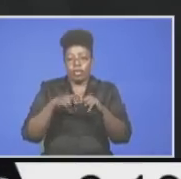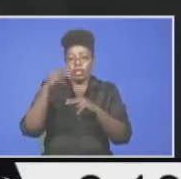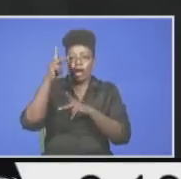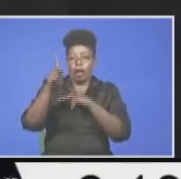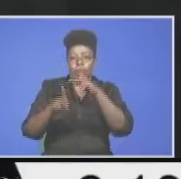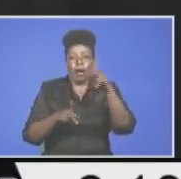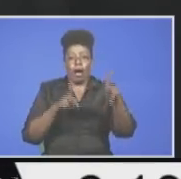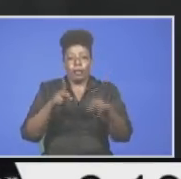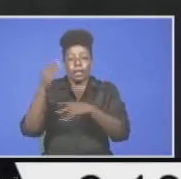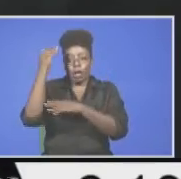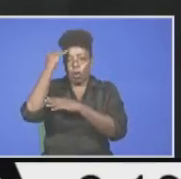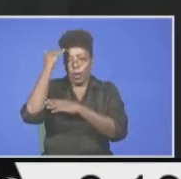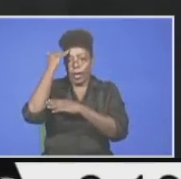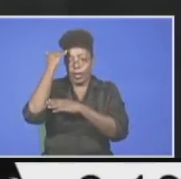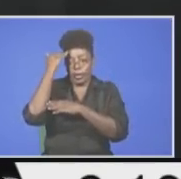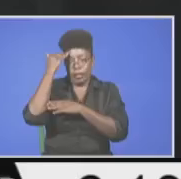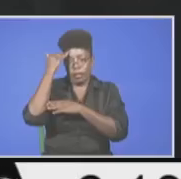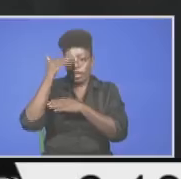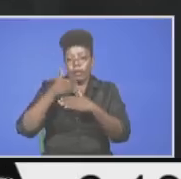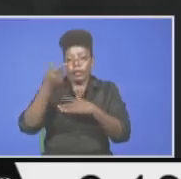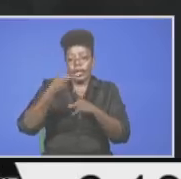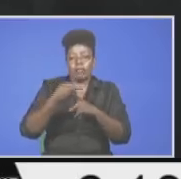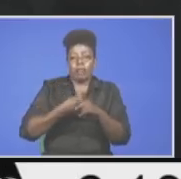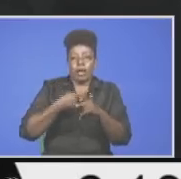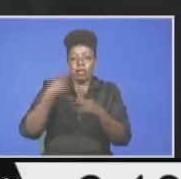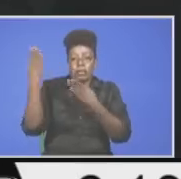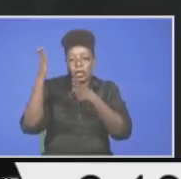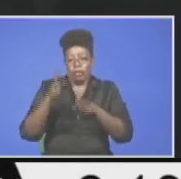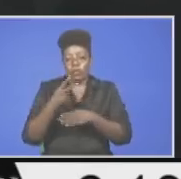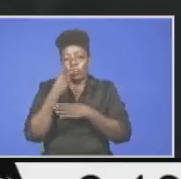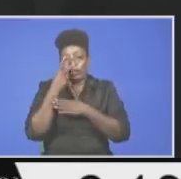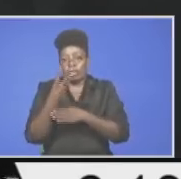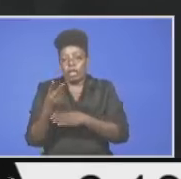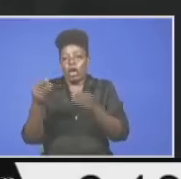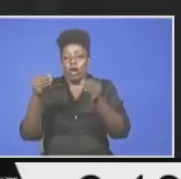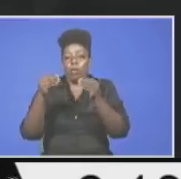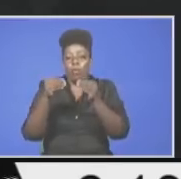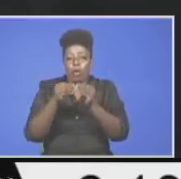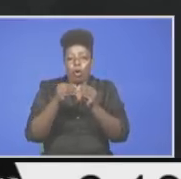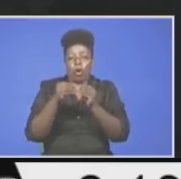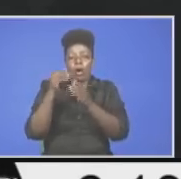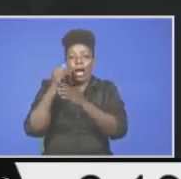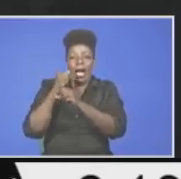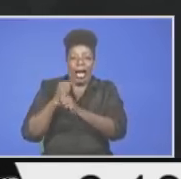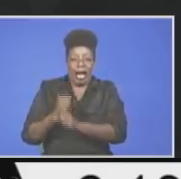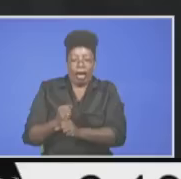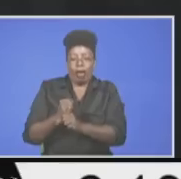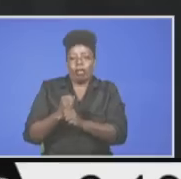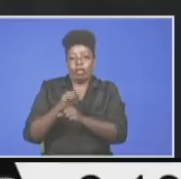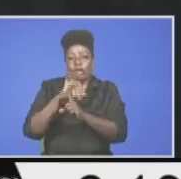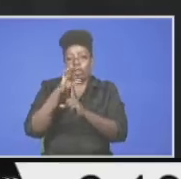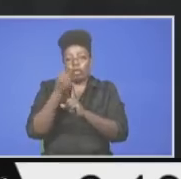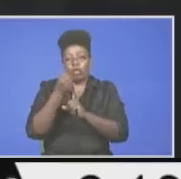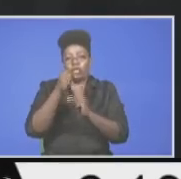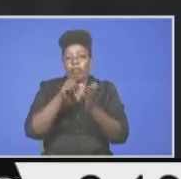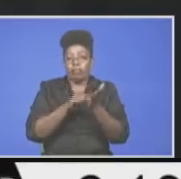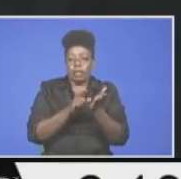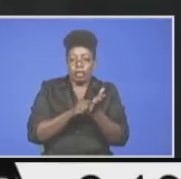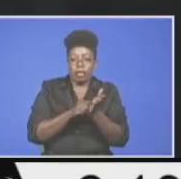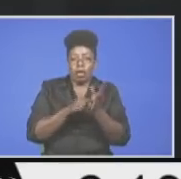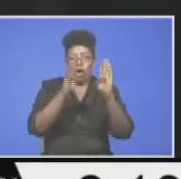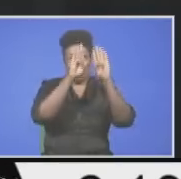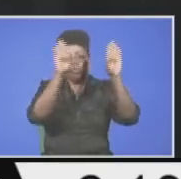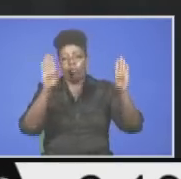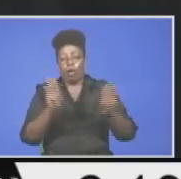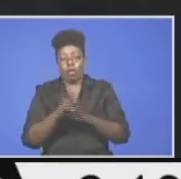awareness campaign. So over the ensuing months, Bahamians can expect to see more advertising on social media, on billboards, in the print,